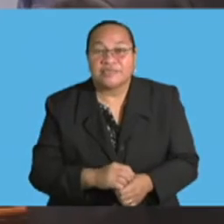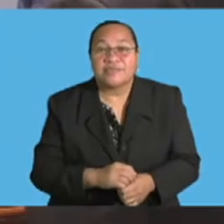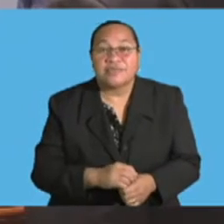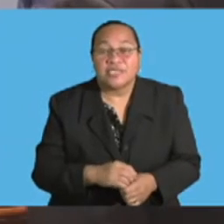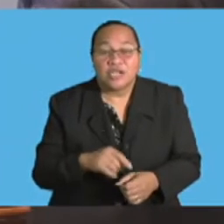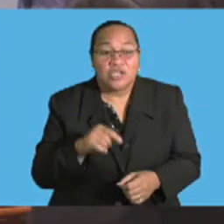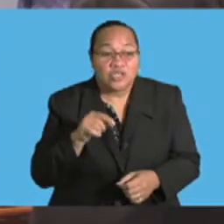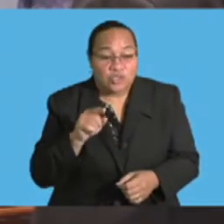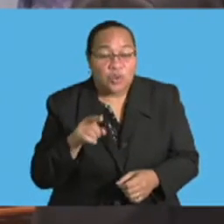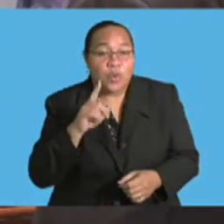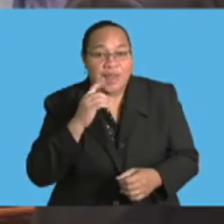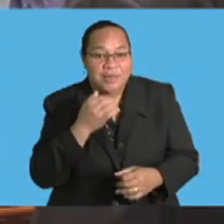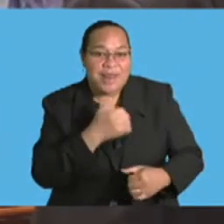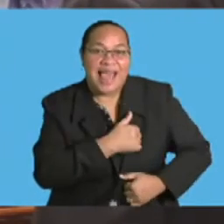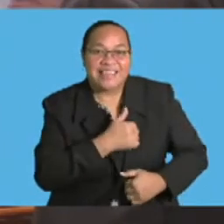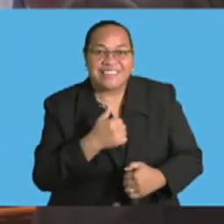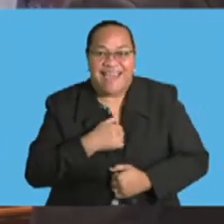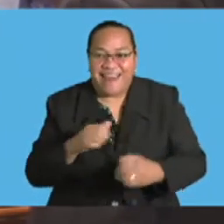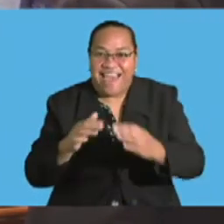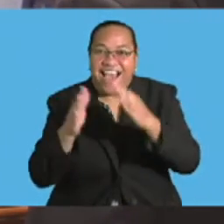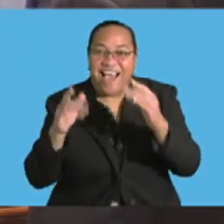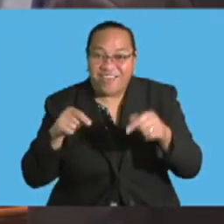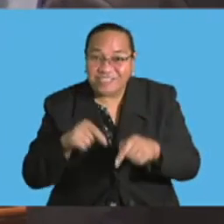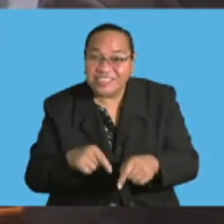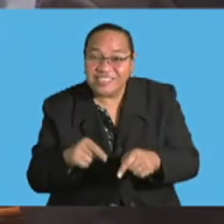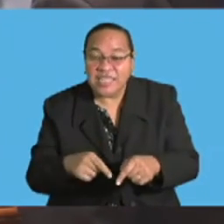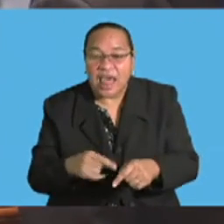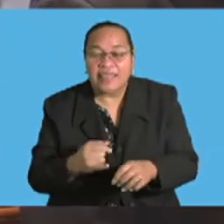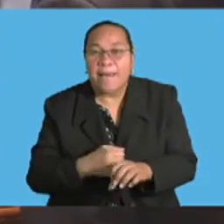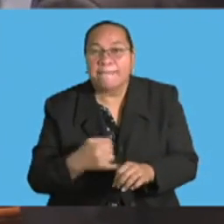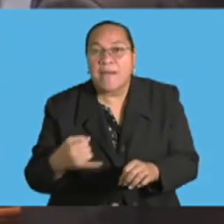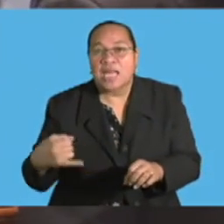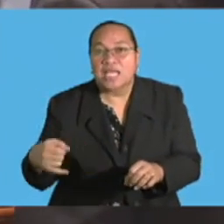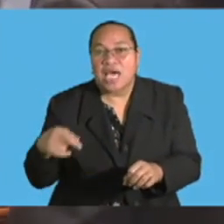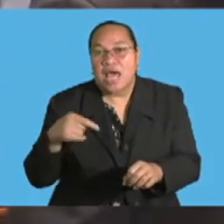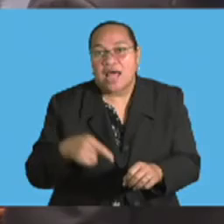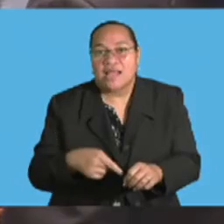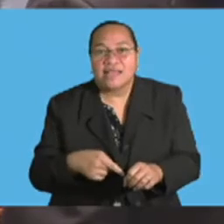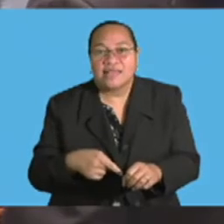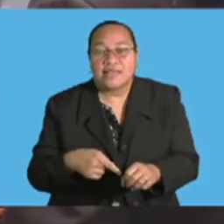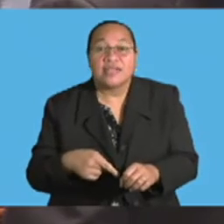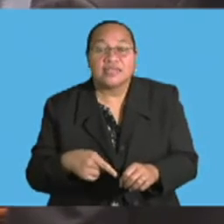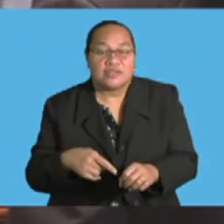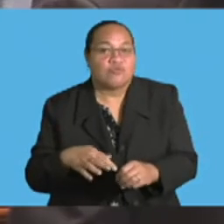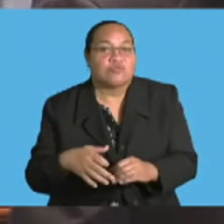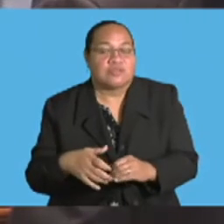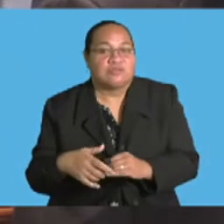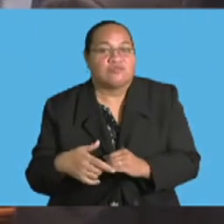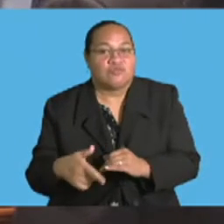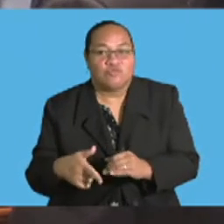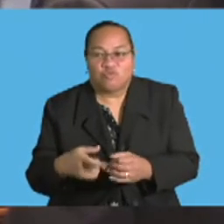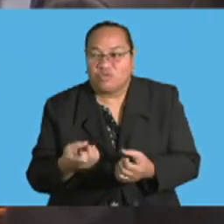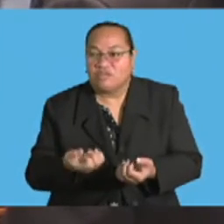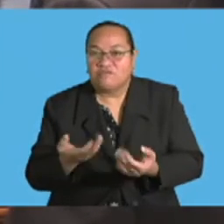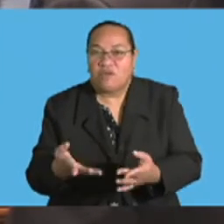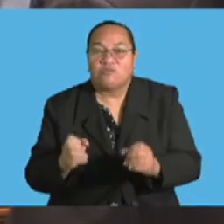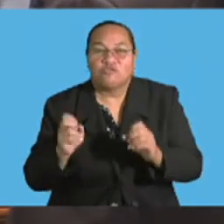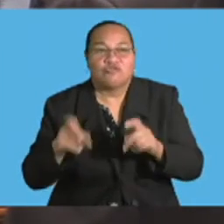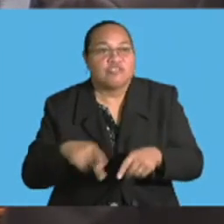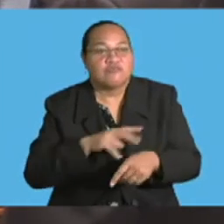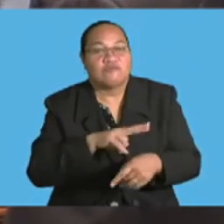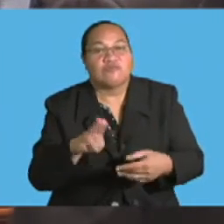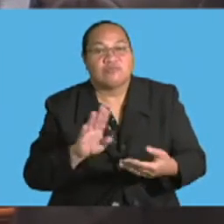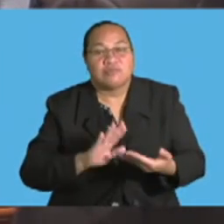guard house, and thus this medical facility, a level 2 medical facility,